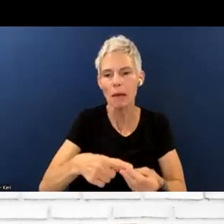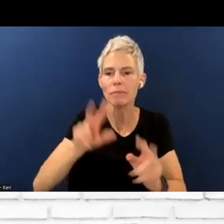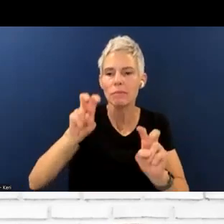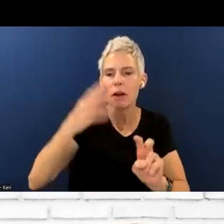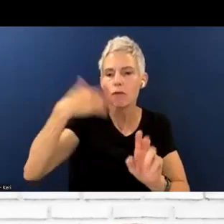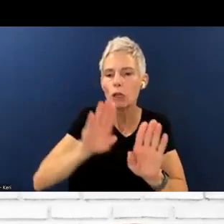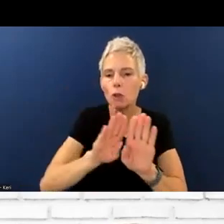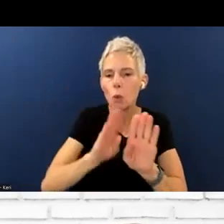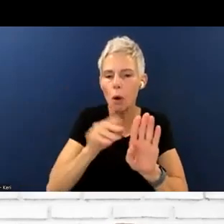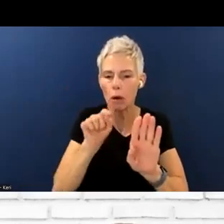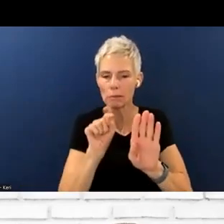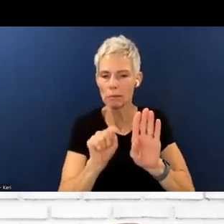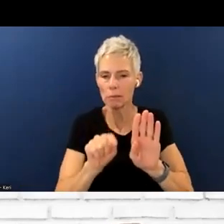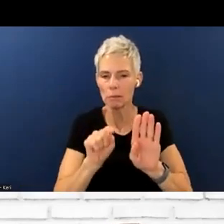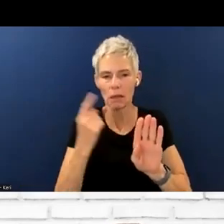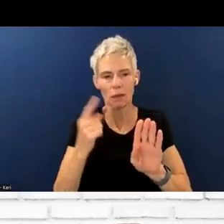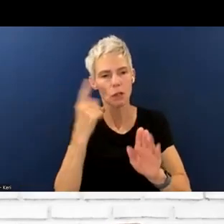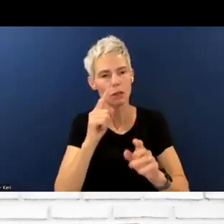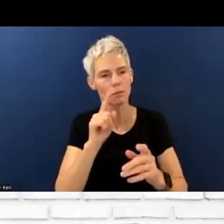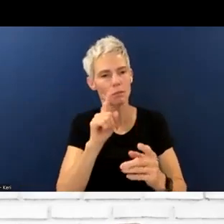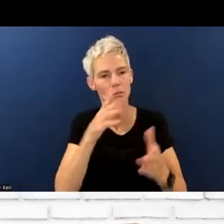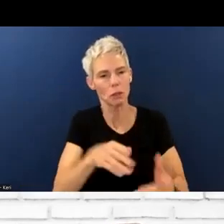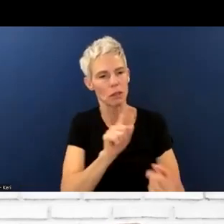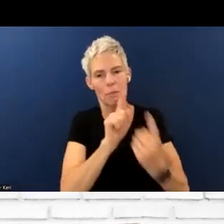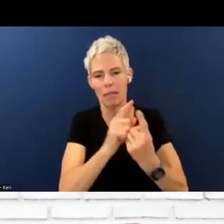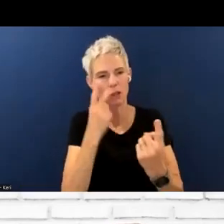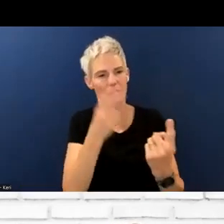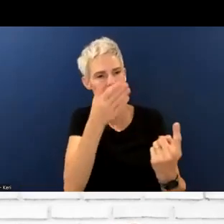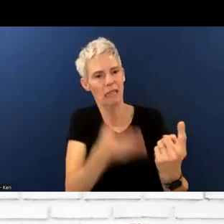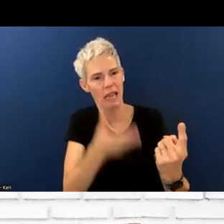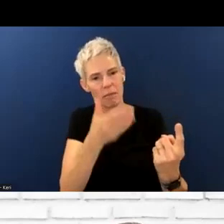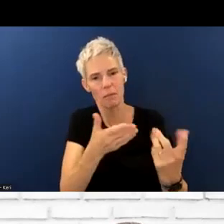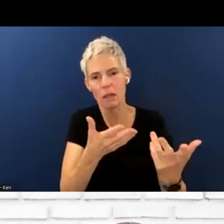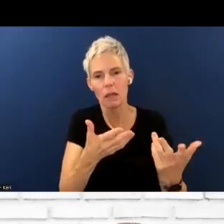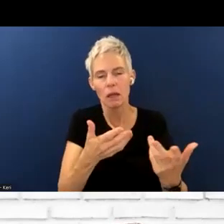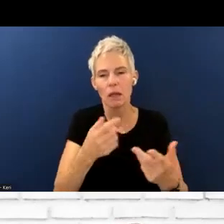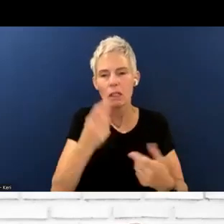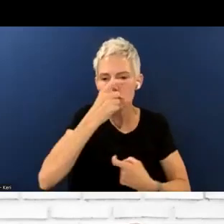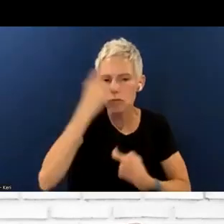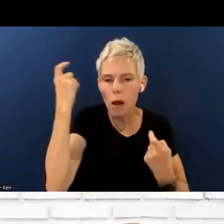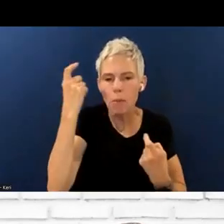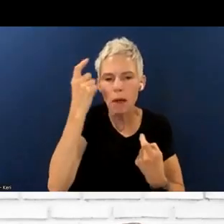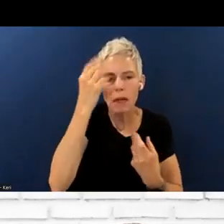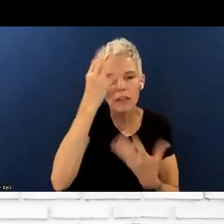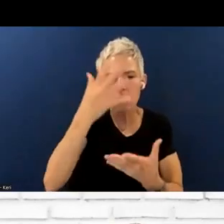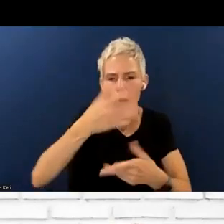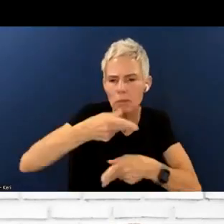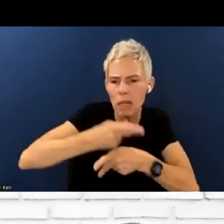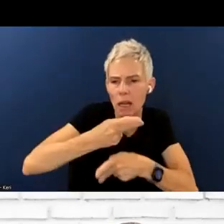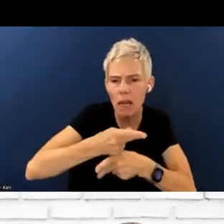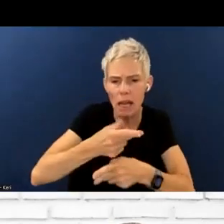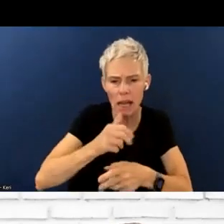how important it is, because we've talked about this for many years when we talk about trauma-informed care and how to get information that's built